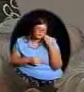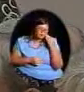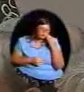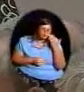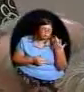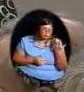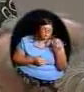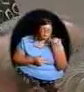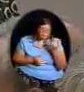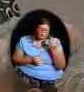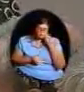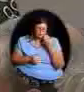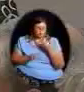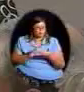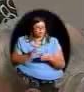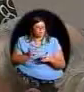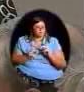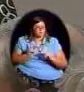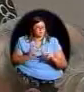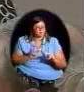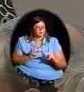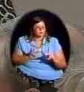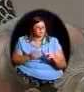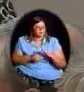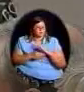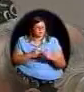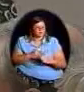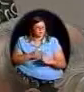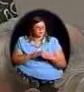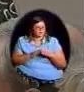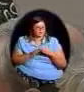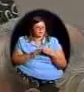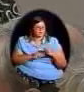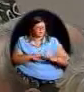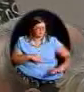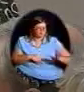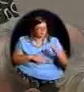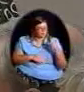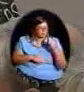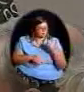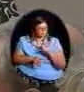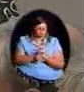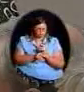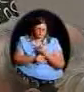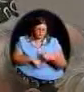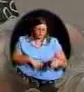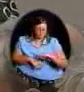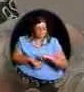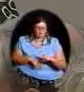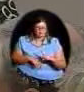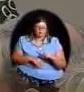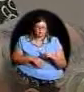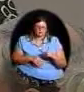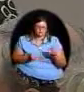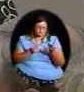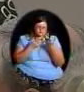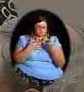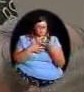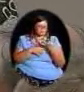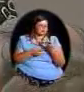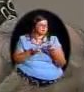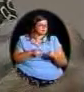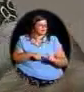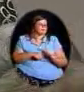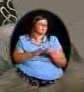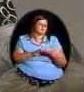people in your neighborhood do you have someone in your neighborhood that cares about you? So it looks at all across the broad spectrum of what's out there in the community and